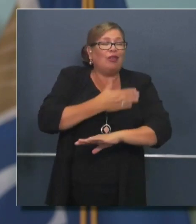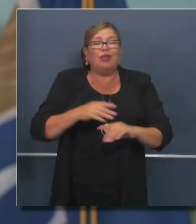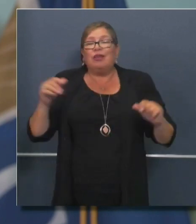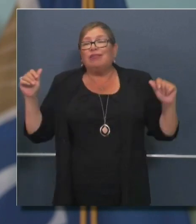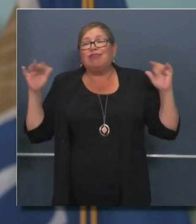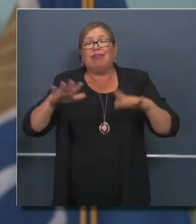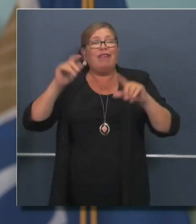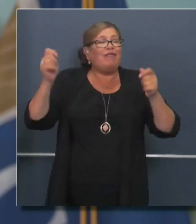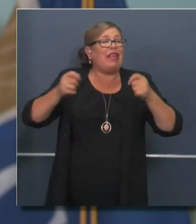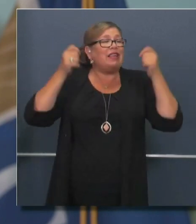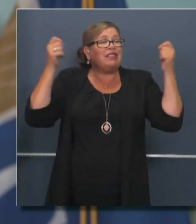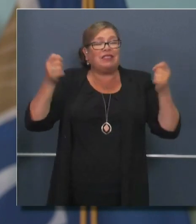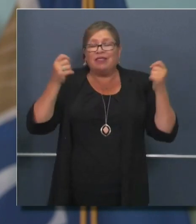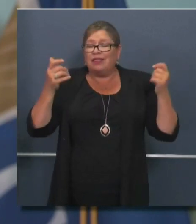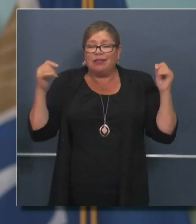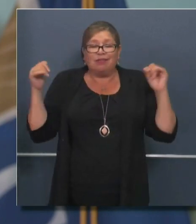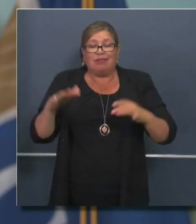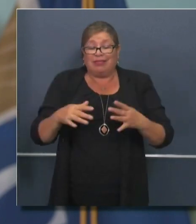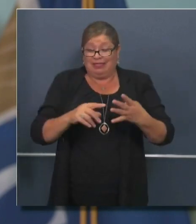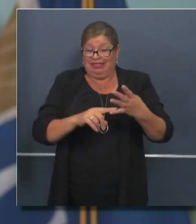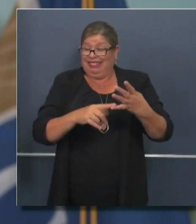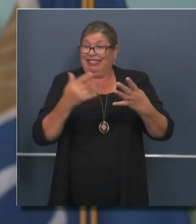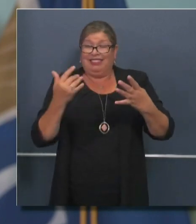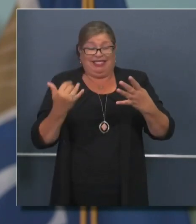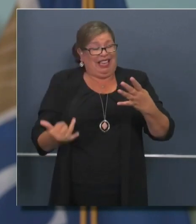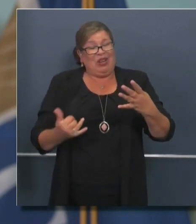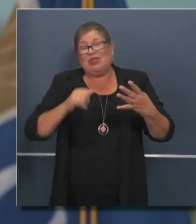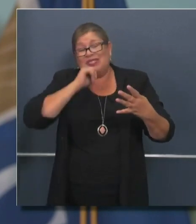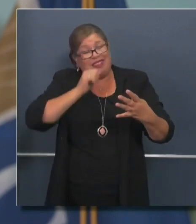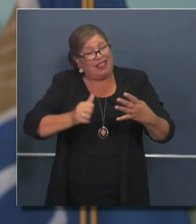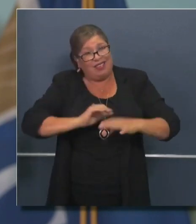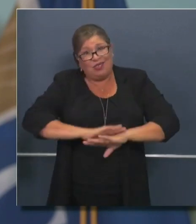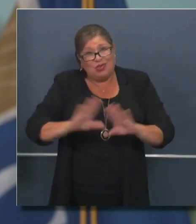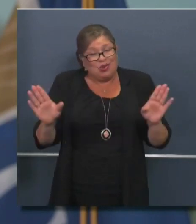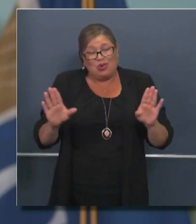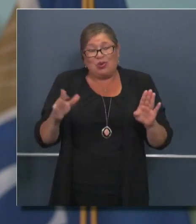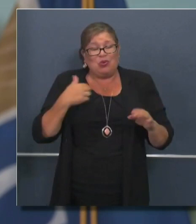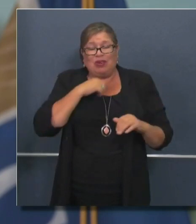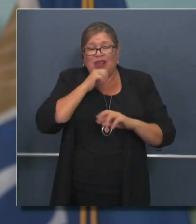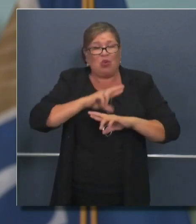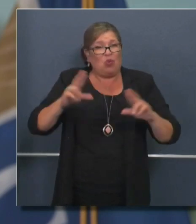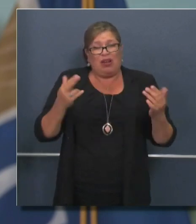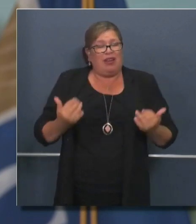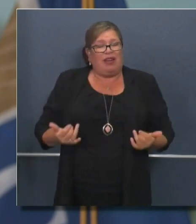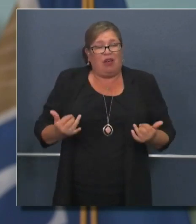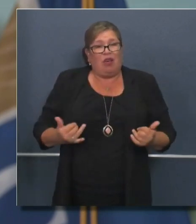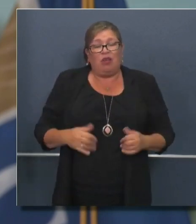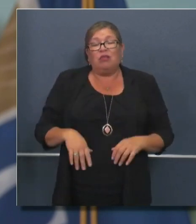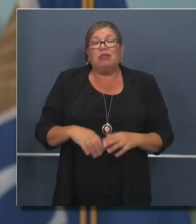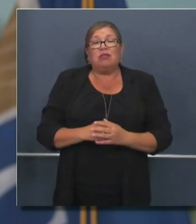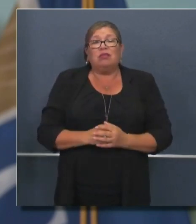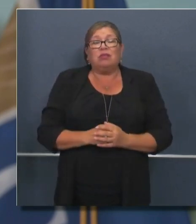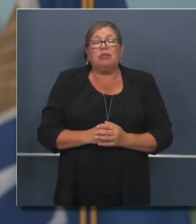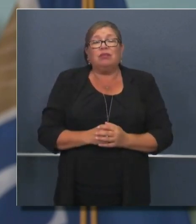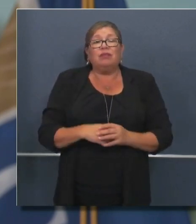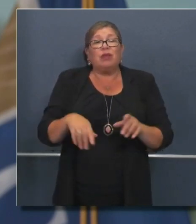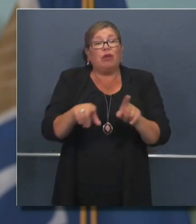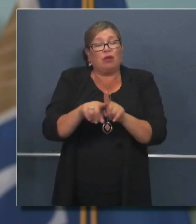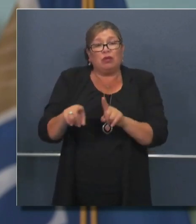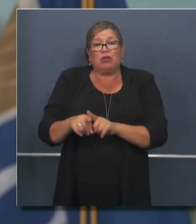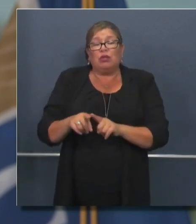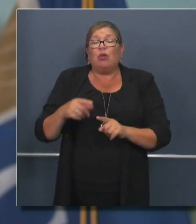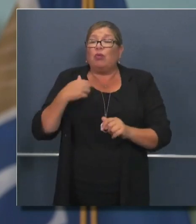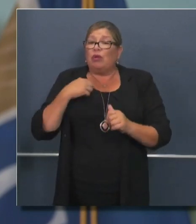and festivals until we are in a much better position than we are today. No one as well, in closing,